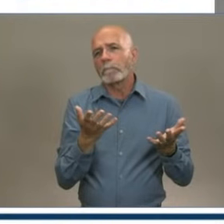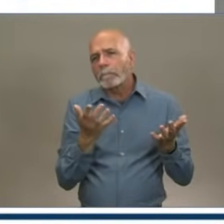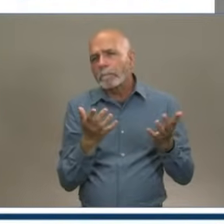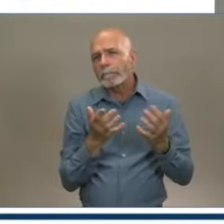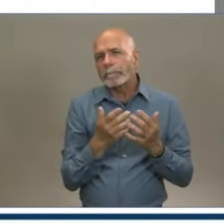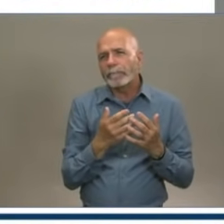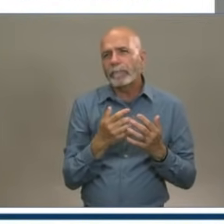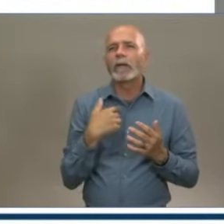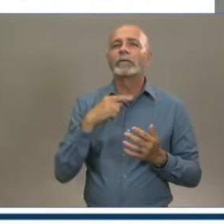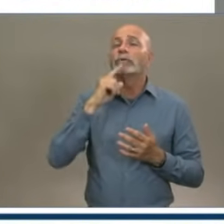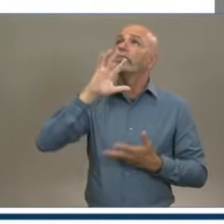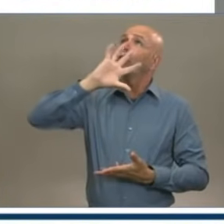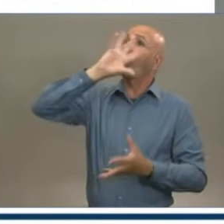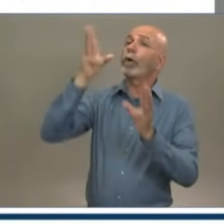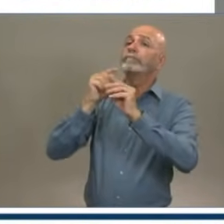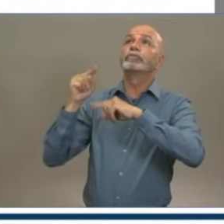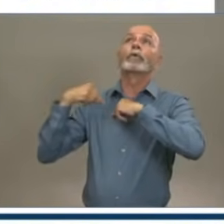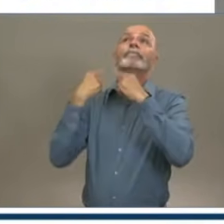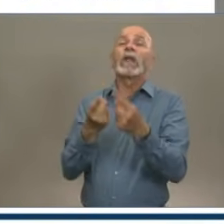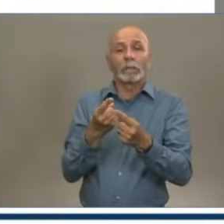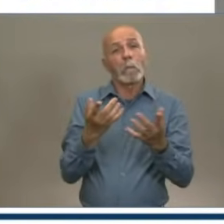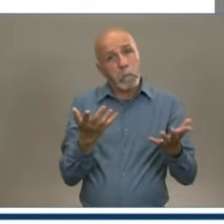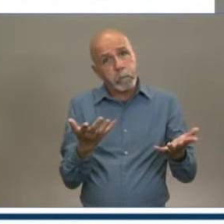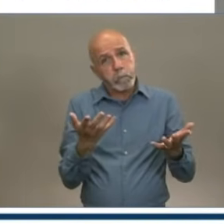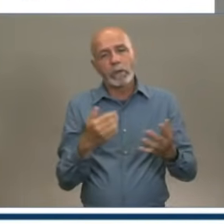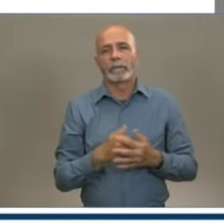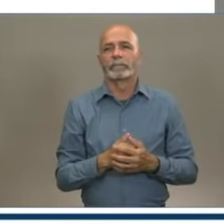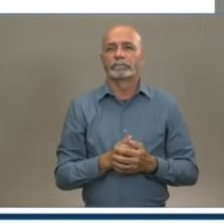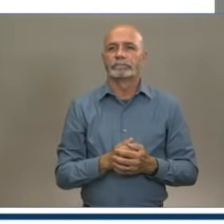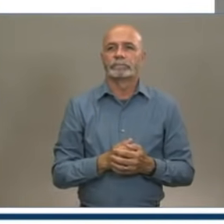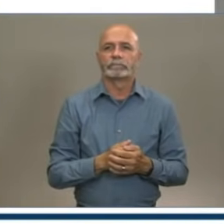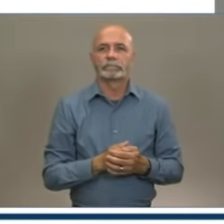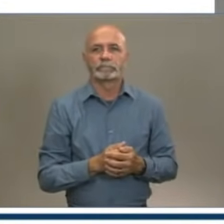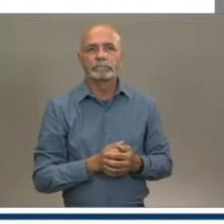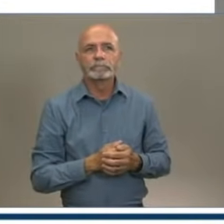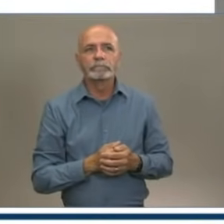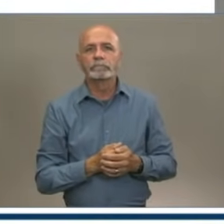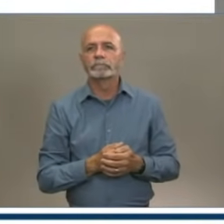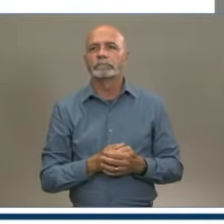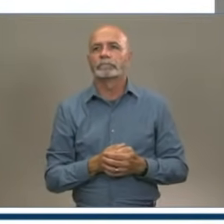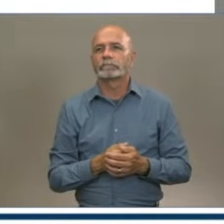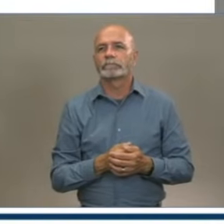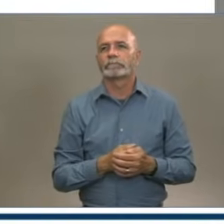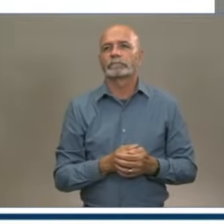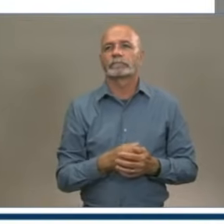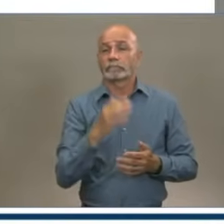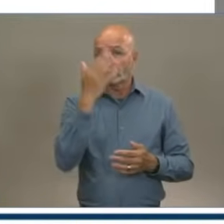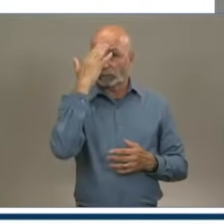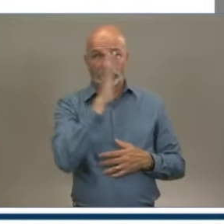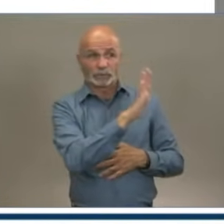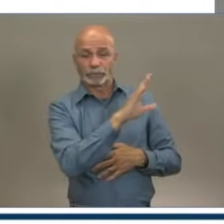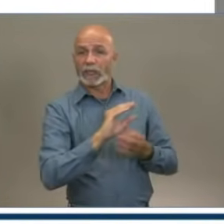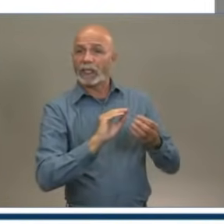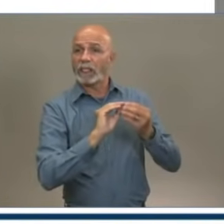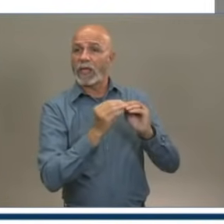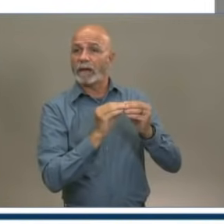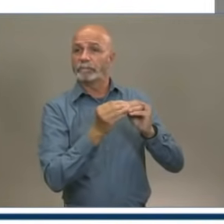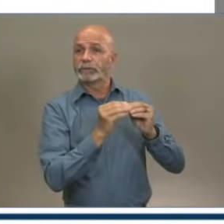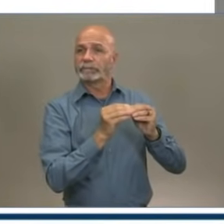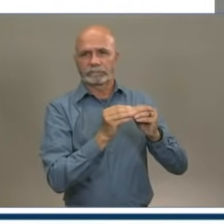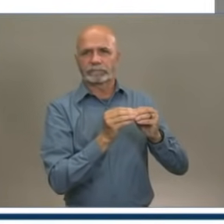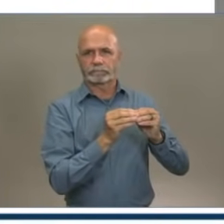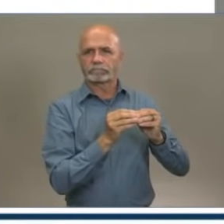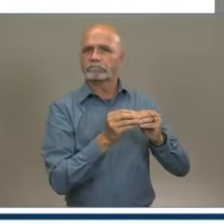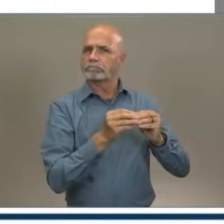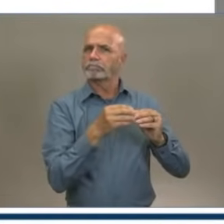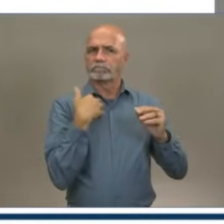total population numbers, and we're almost able to do that. But knowing what the numbers are, we can reliably say